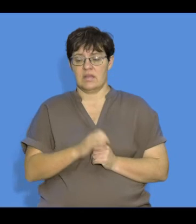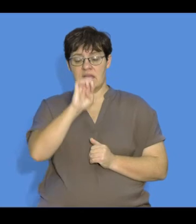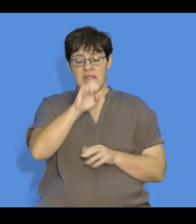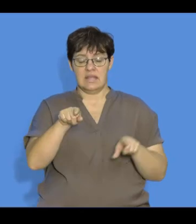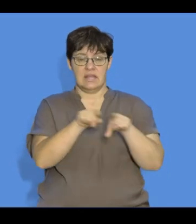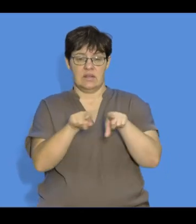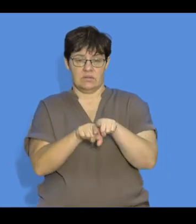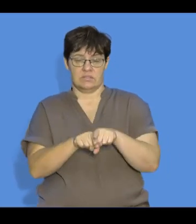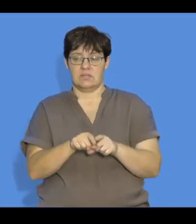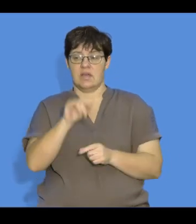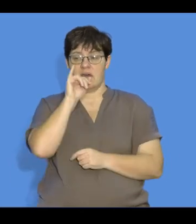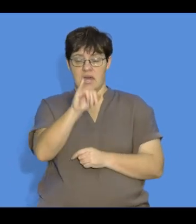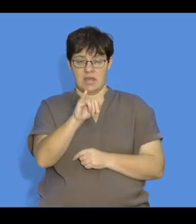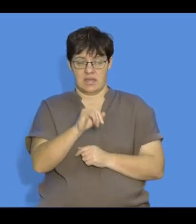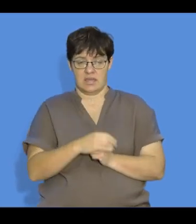I, okay,